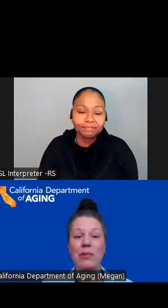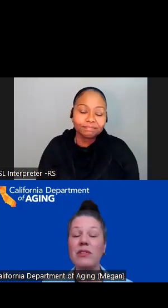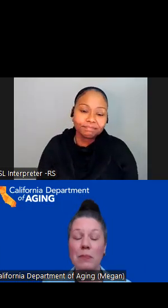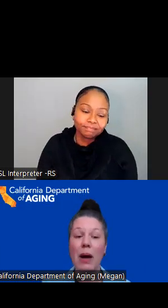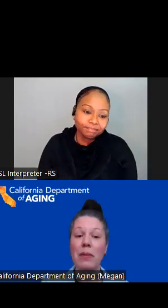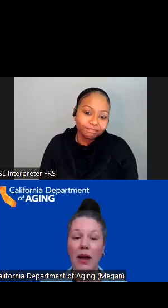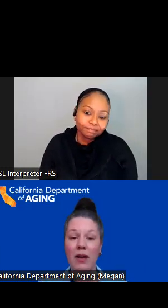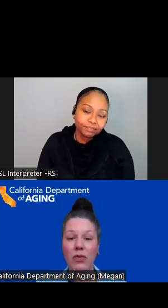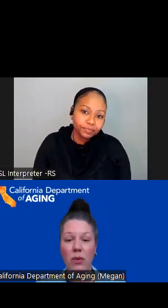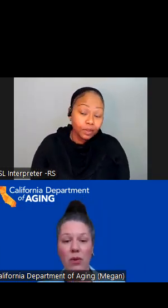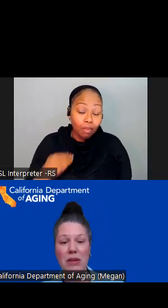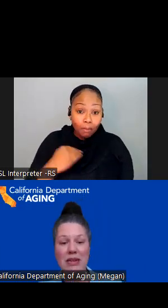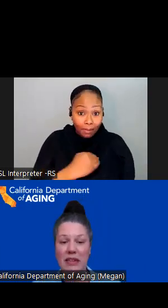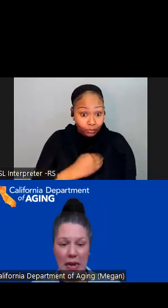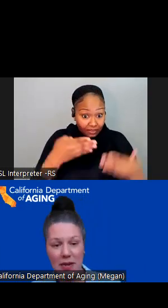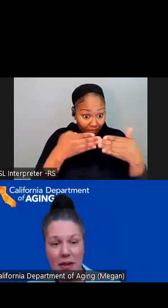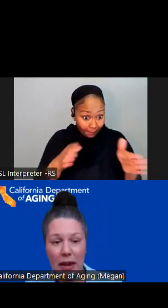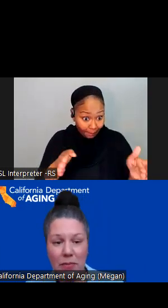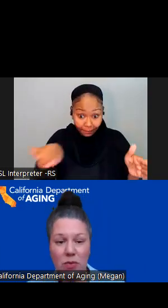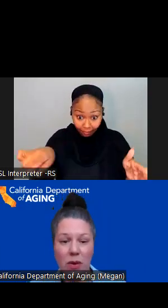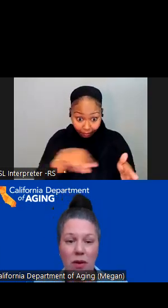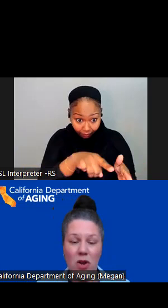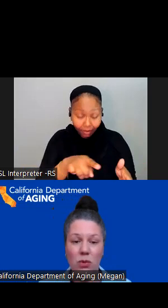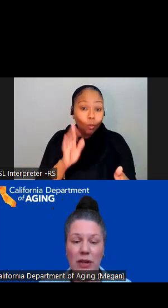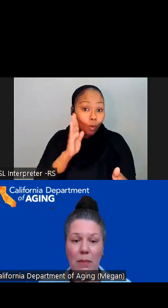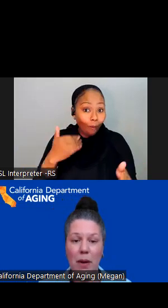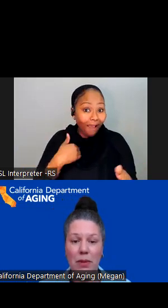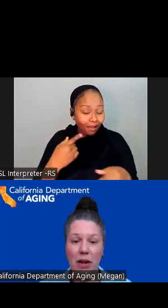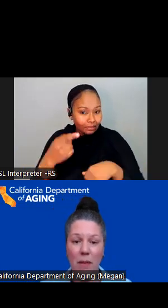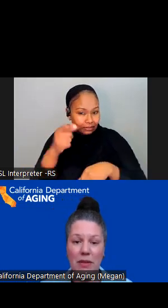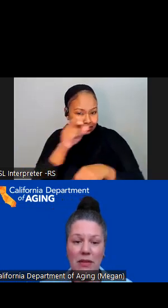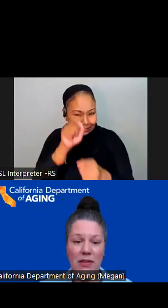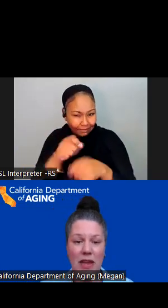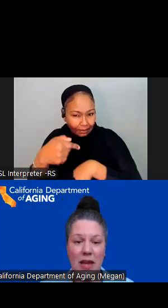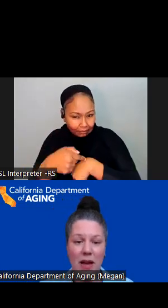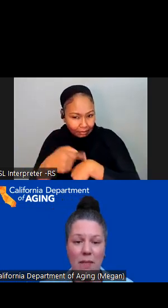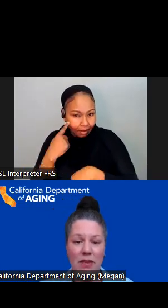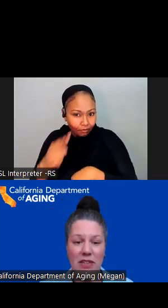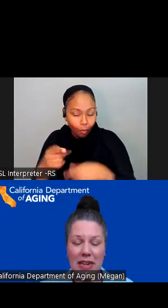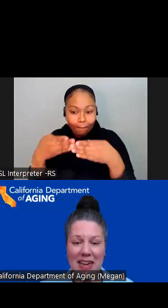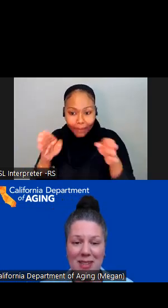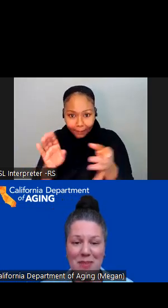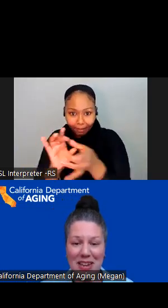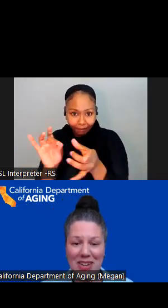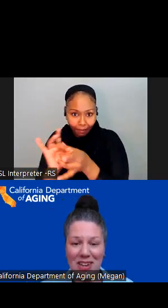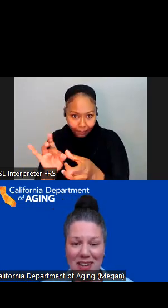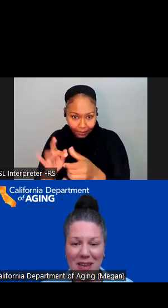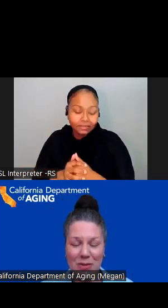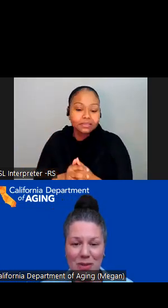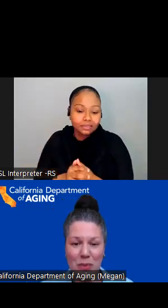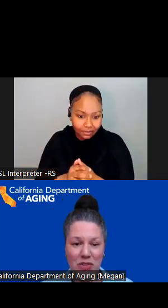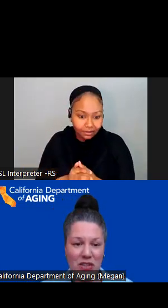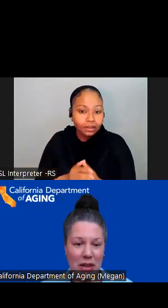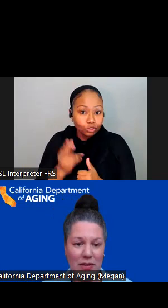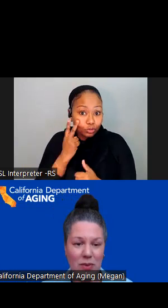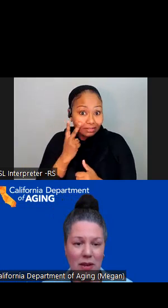For members of the public, there will be designated times where we'll take public comments as indicated in the meeting agenda that